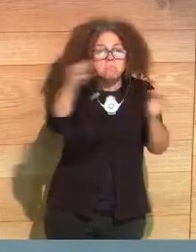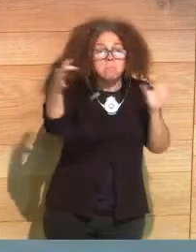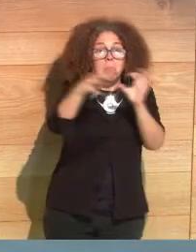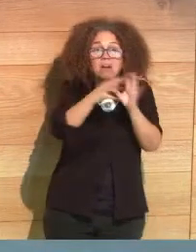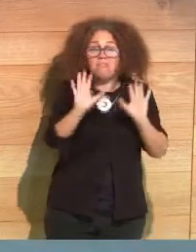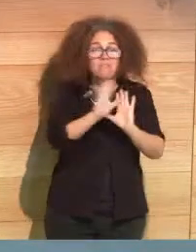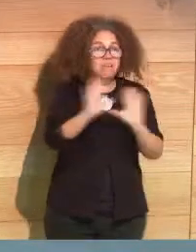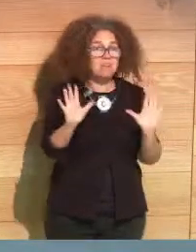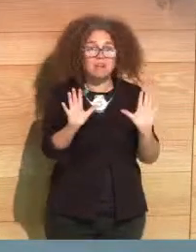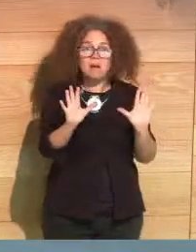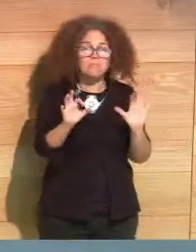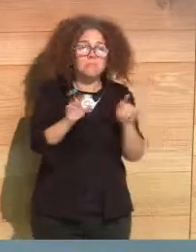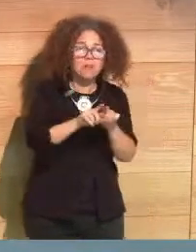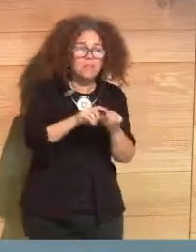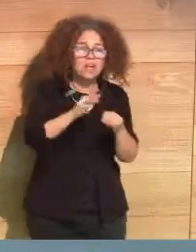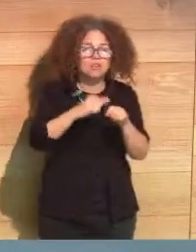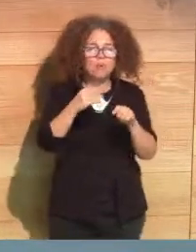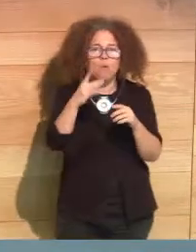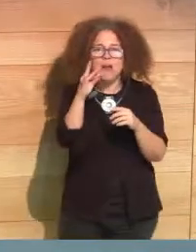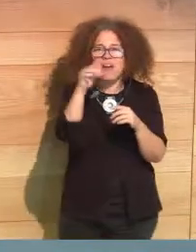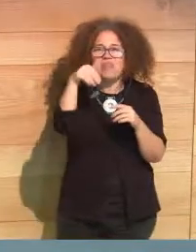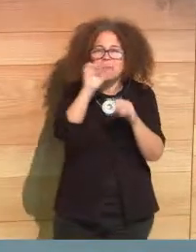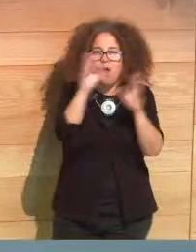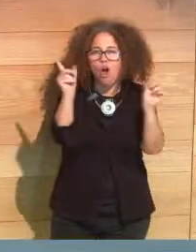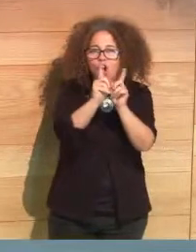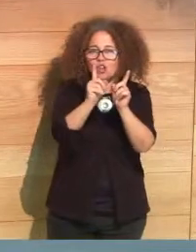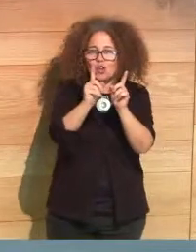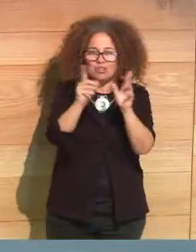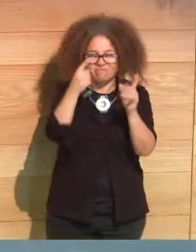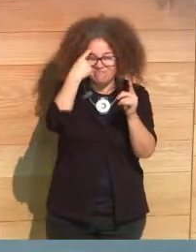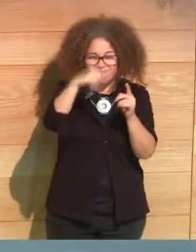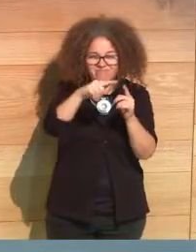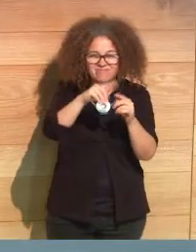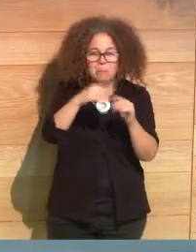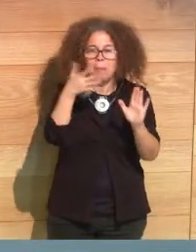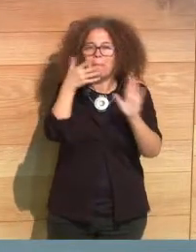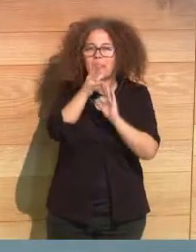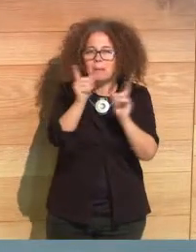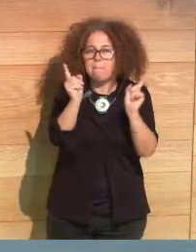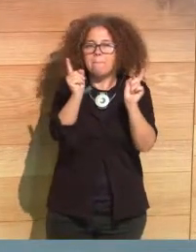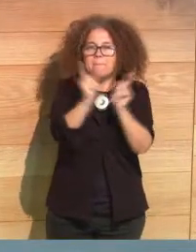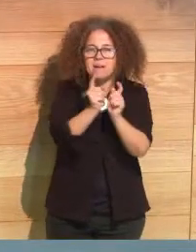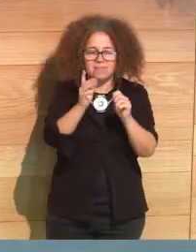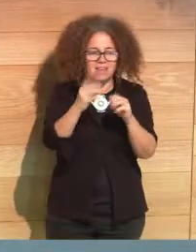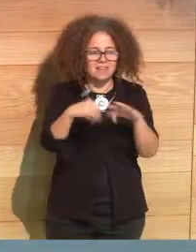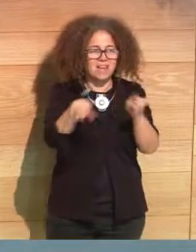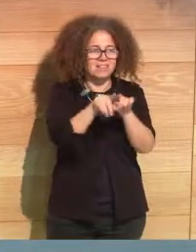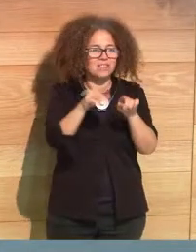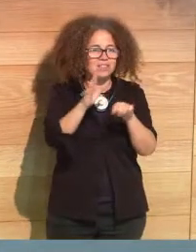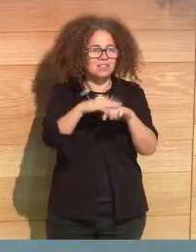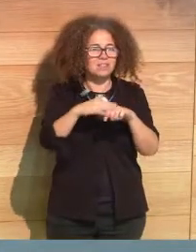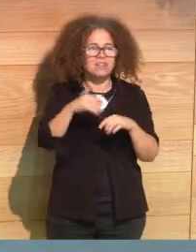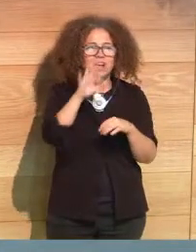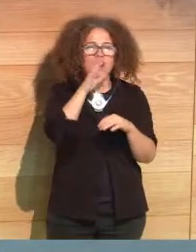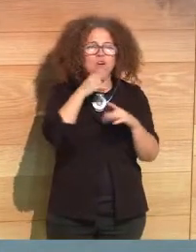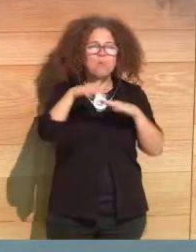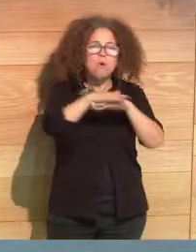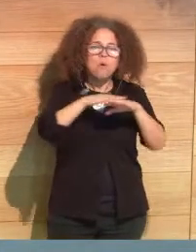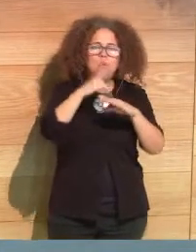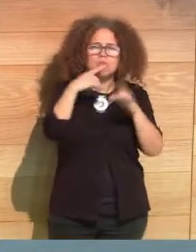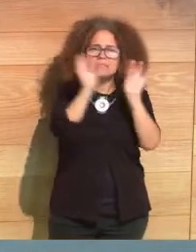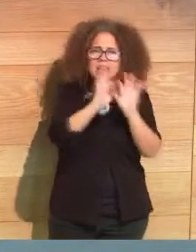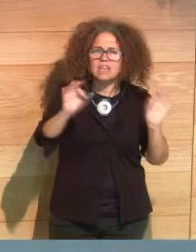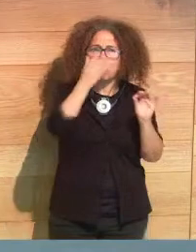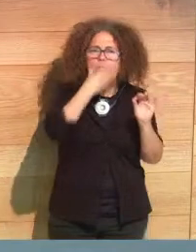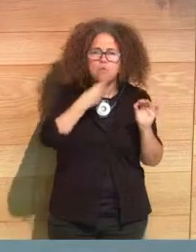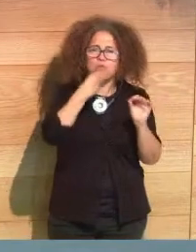demo of the technology. But I understand it also, it's a statement that it's very basic, it's very simple, it's really beautiful. Does